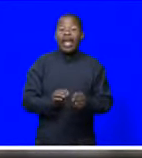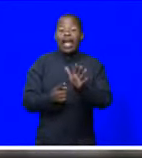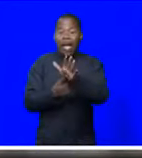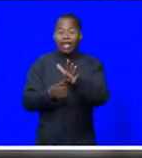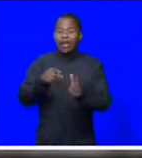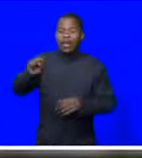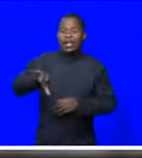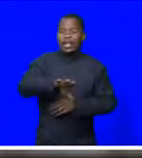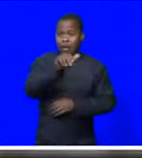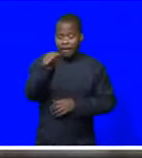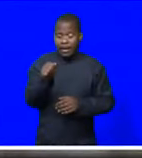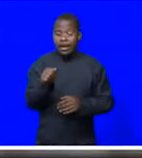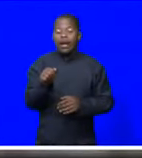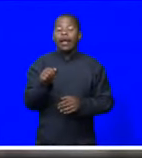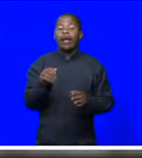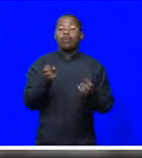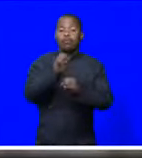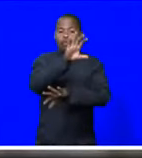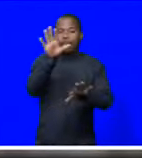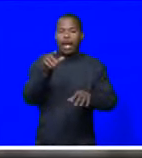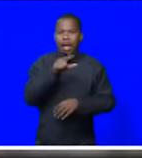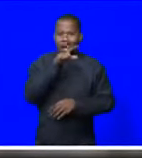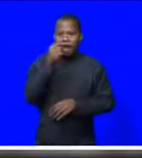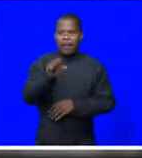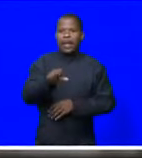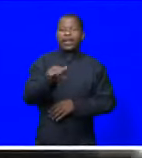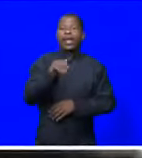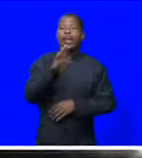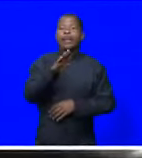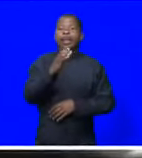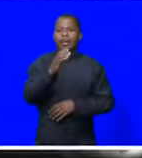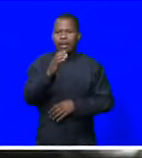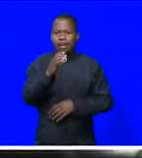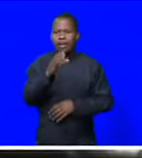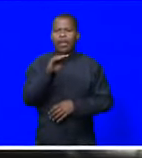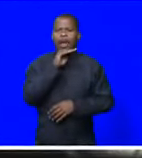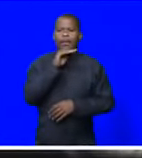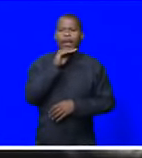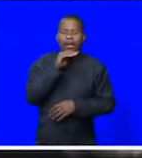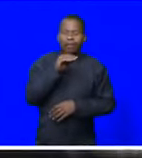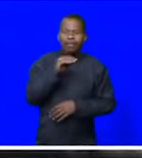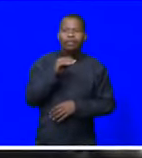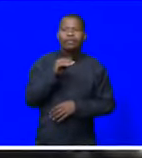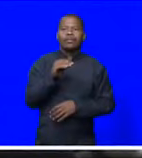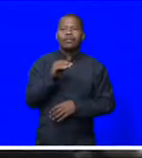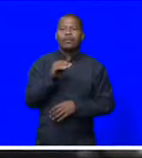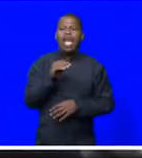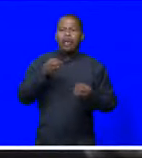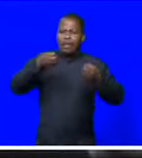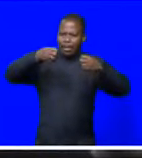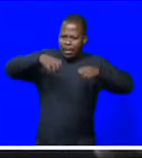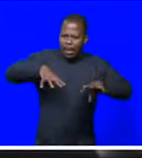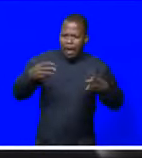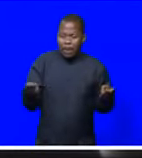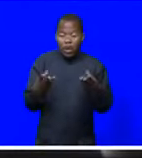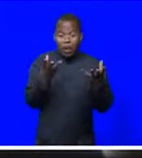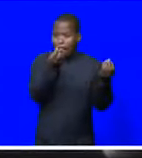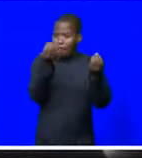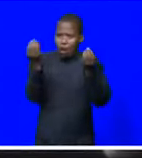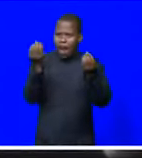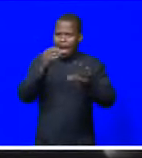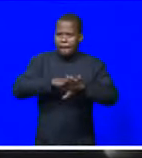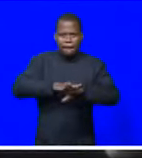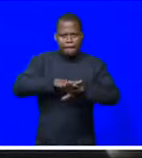Africa nje SABC ulahlekelwe nanaye significantly viewership ne